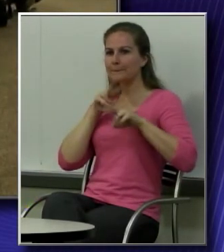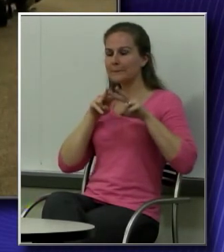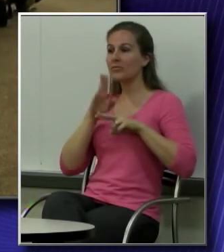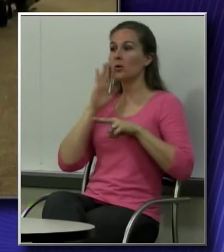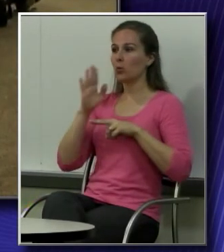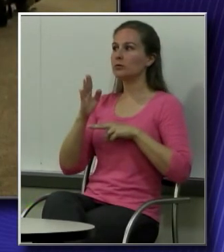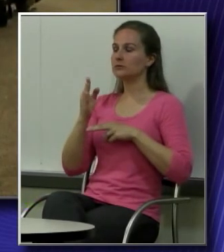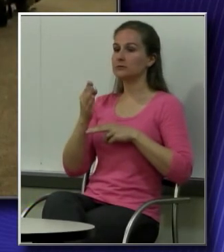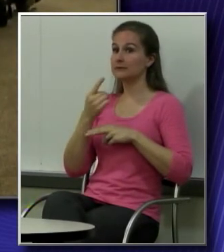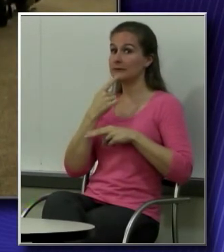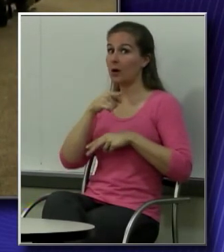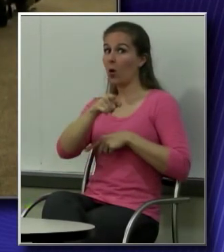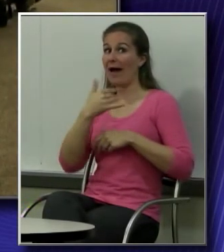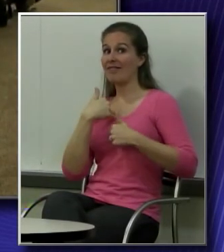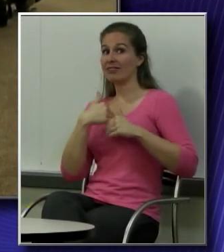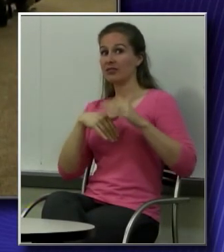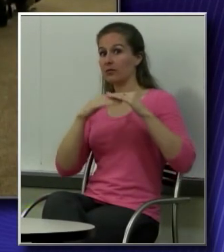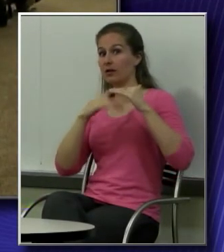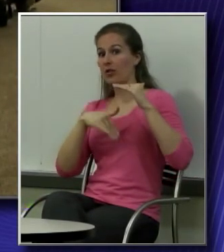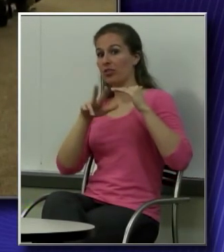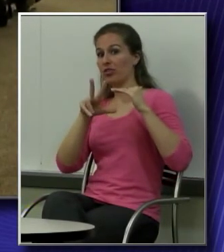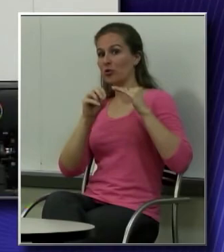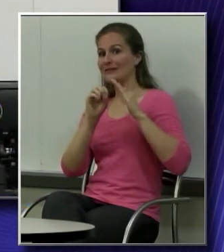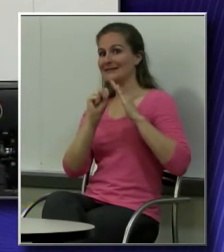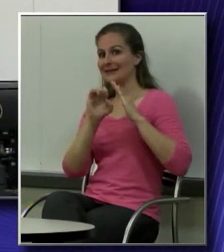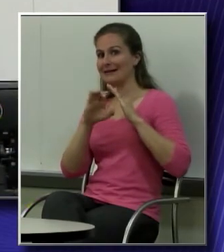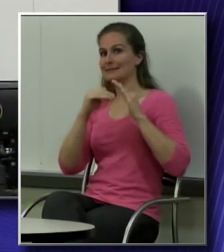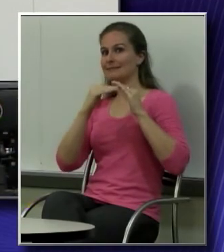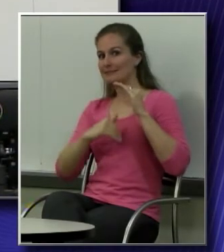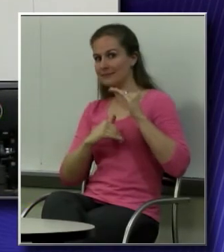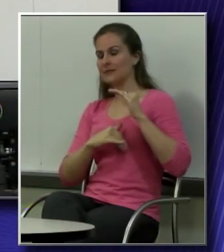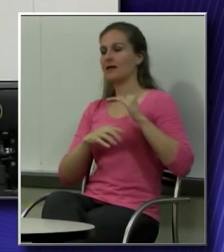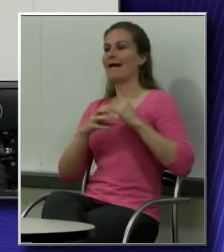Timekeeper will signal when you have 30 seconds remaining and when your time is up.